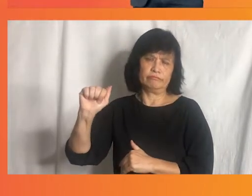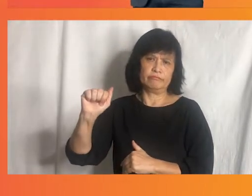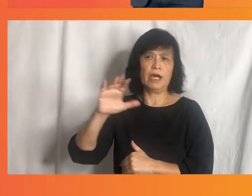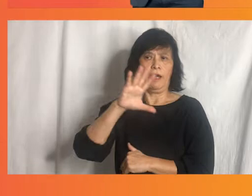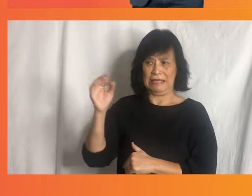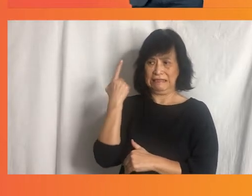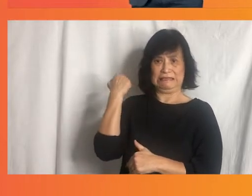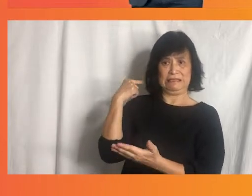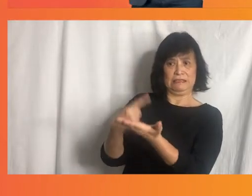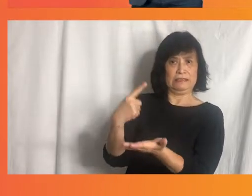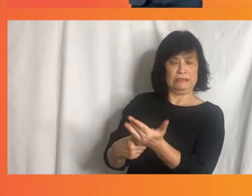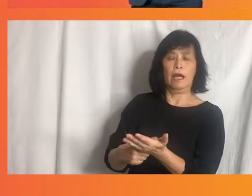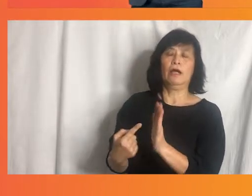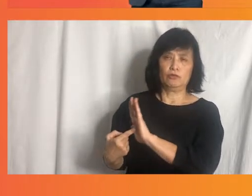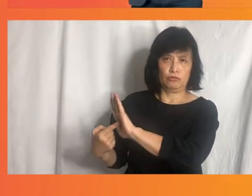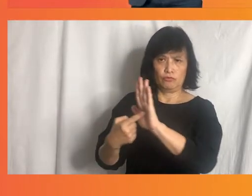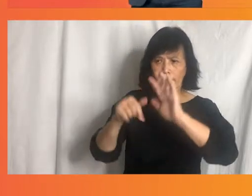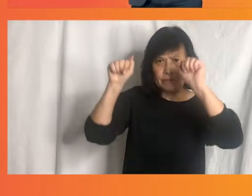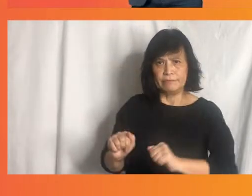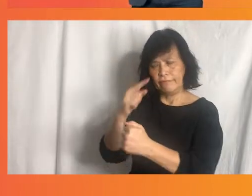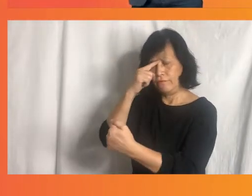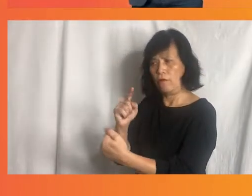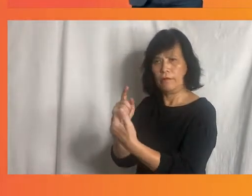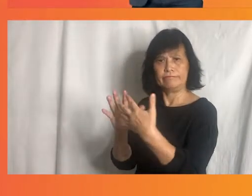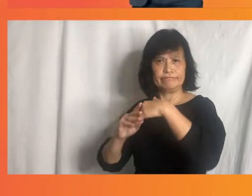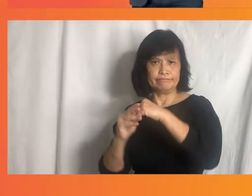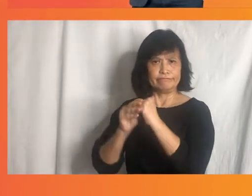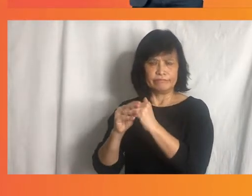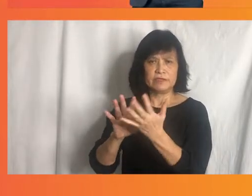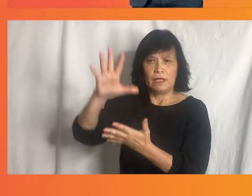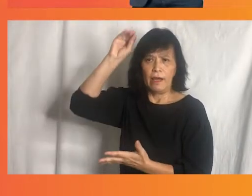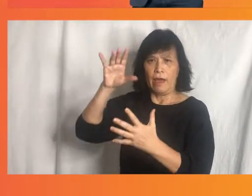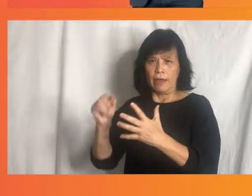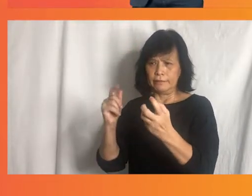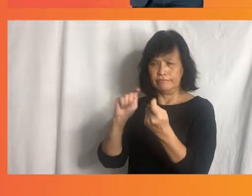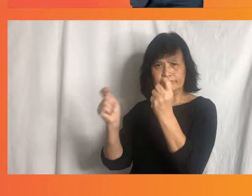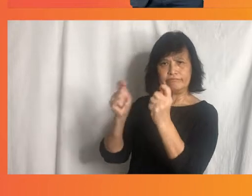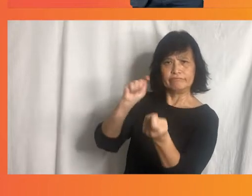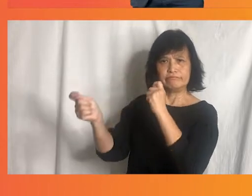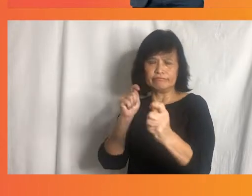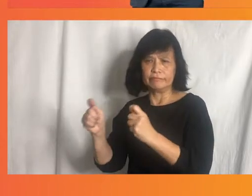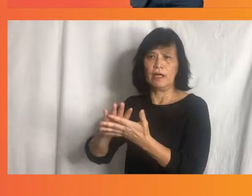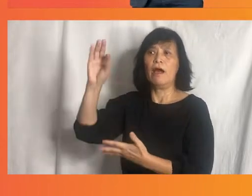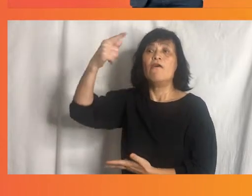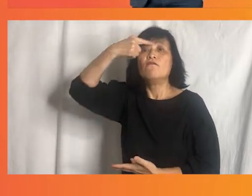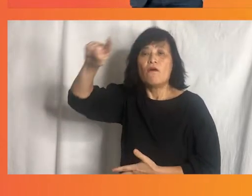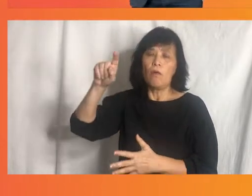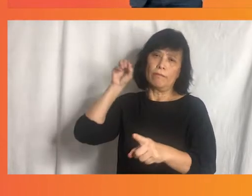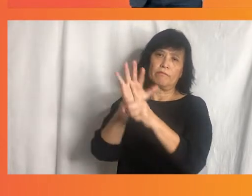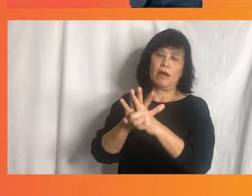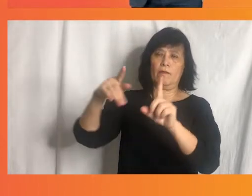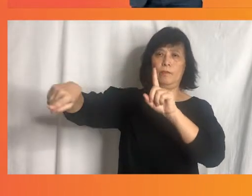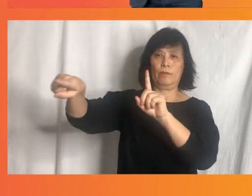discussed previously, demonstrate ability to adapt learning and to modify activities so as to create a positive learning experience for the